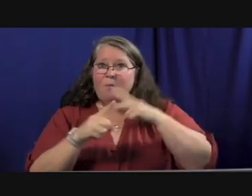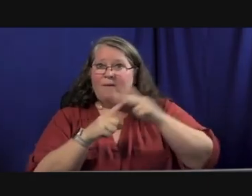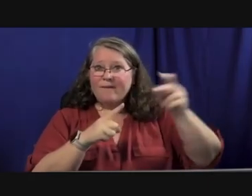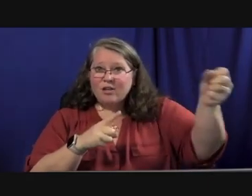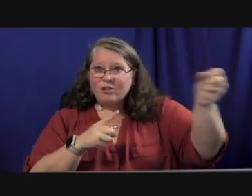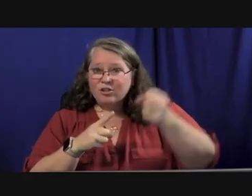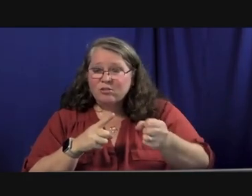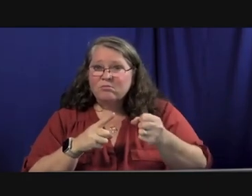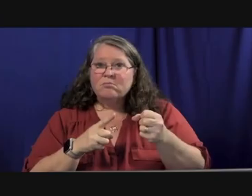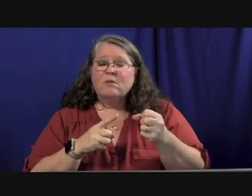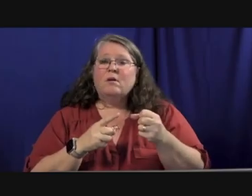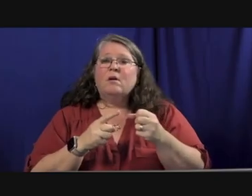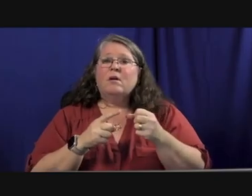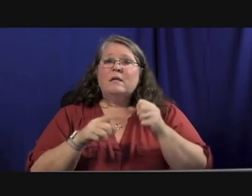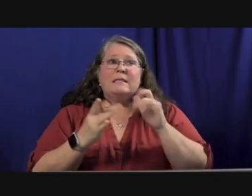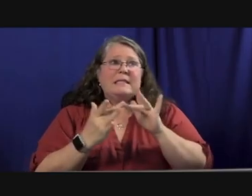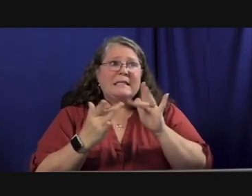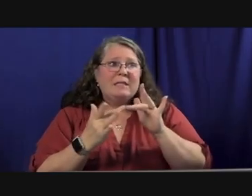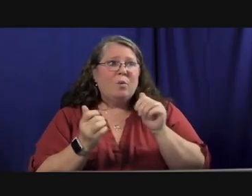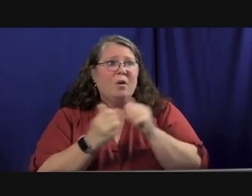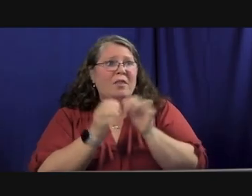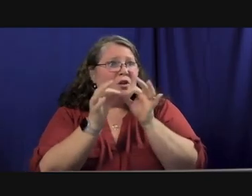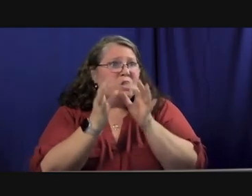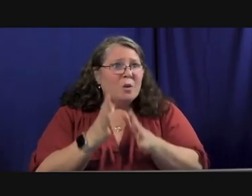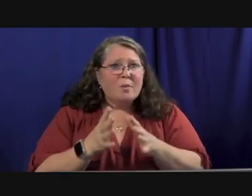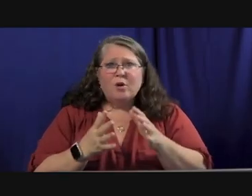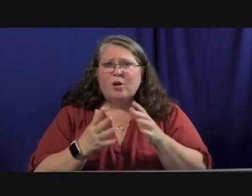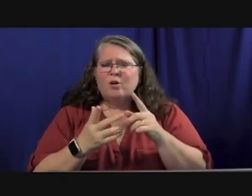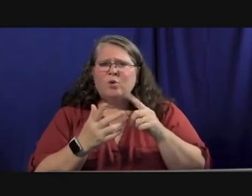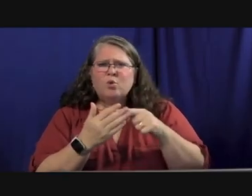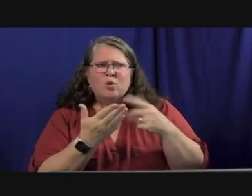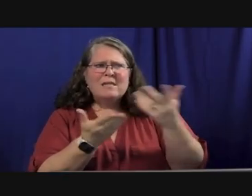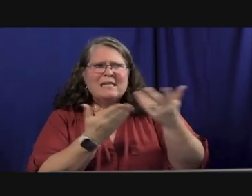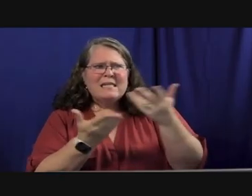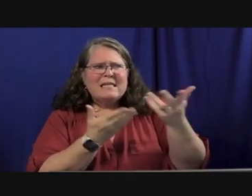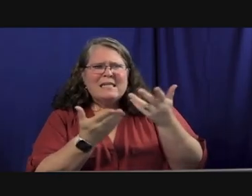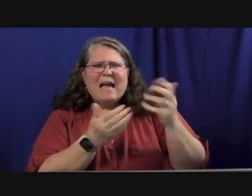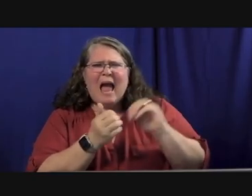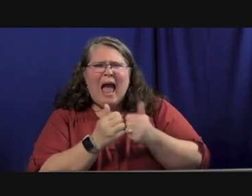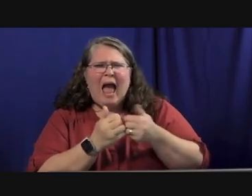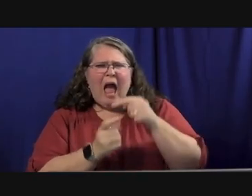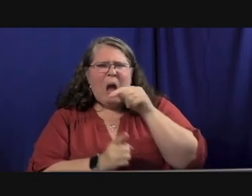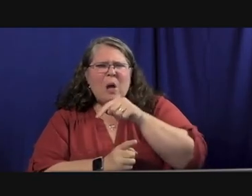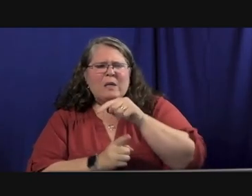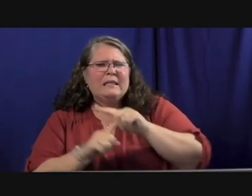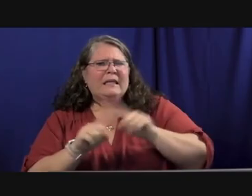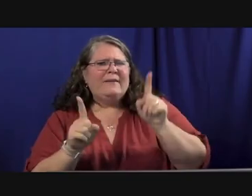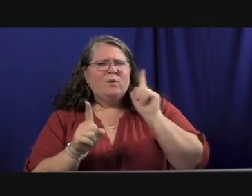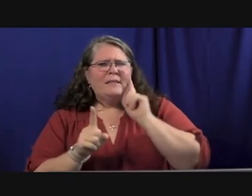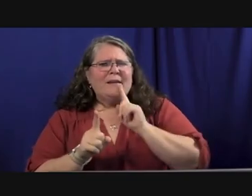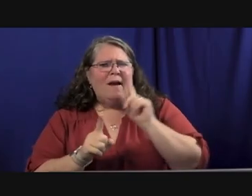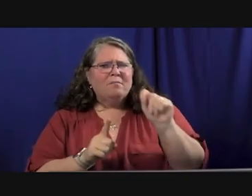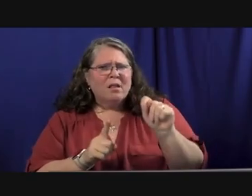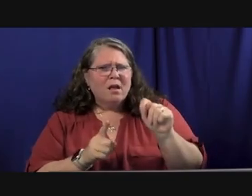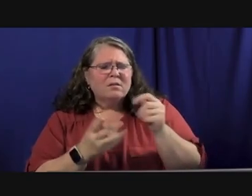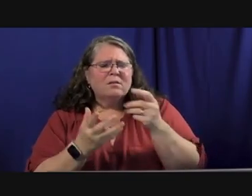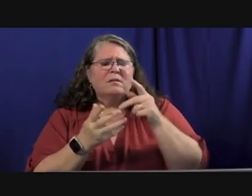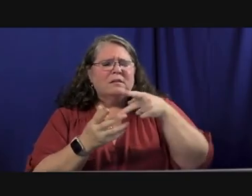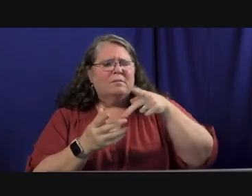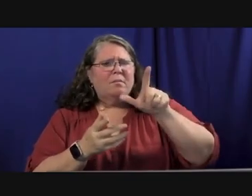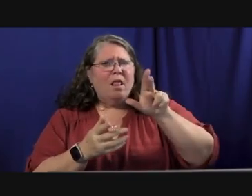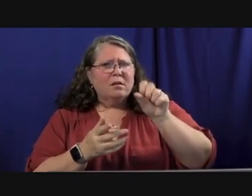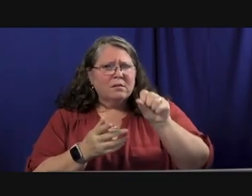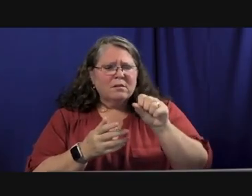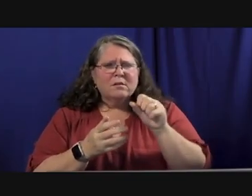health specialist, but also having a deaf and hard of hearing specialist, having interpreters there to really